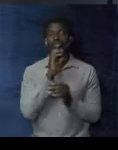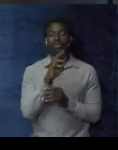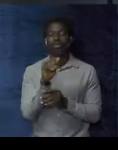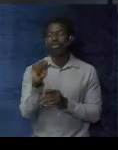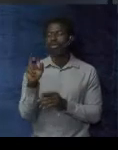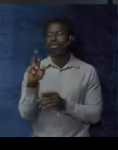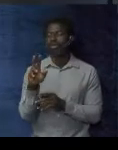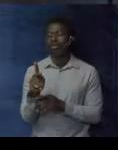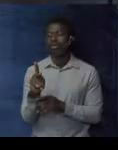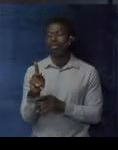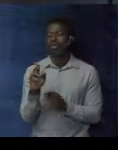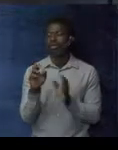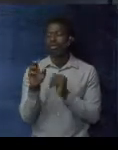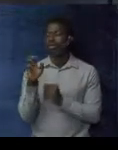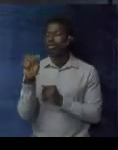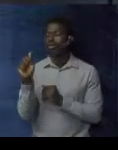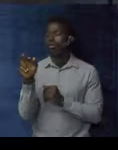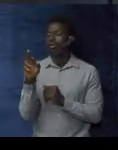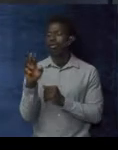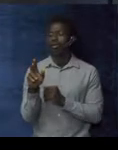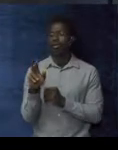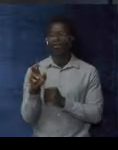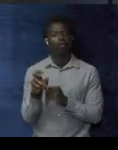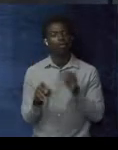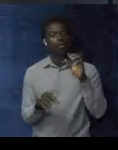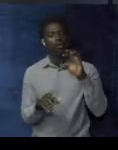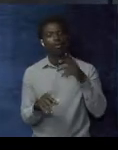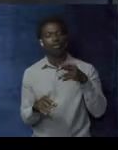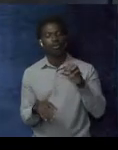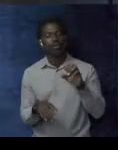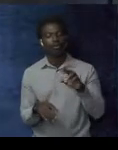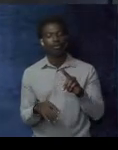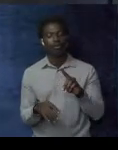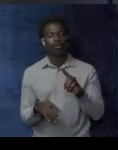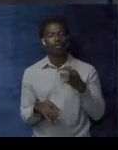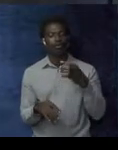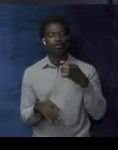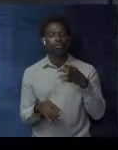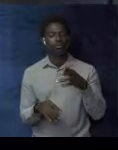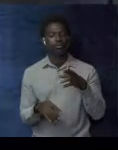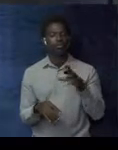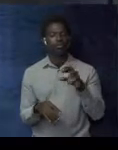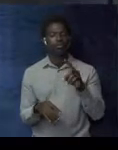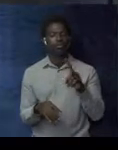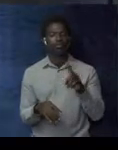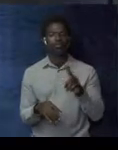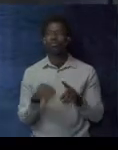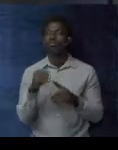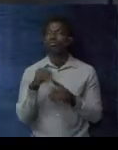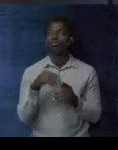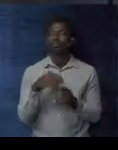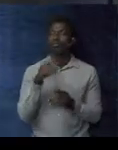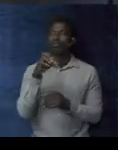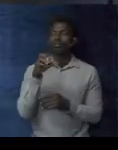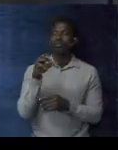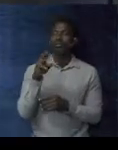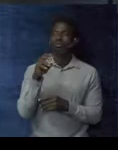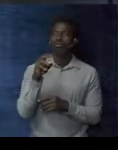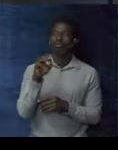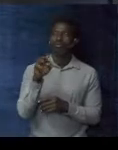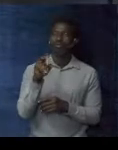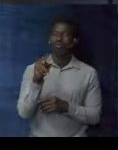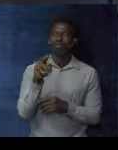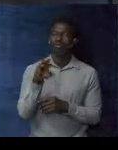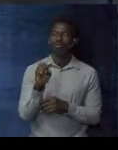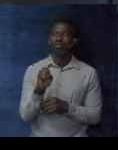options are arc, chord, circumference, or transversal. A straight line that touches 2 points on